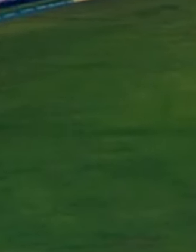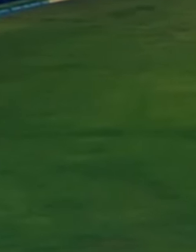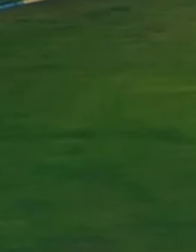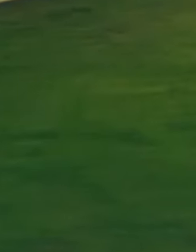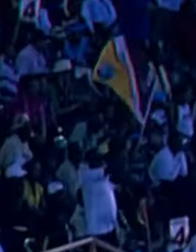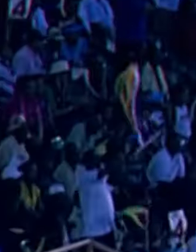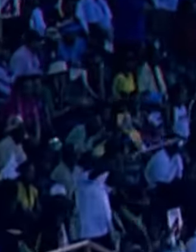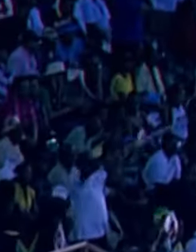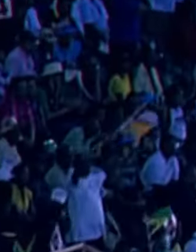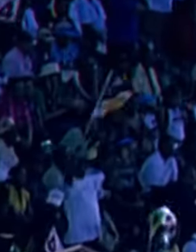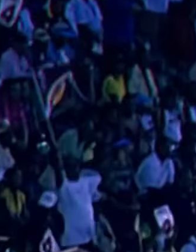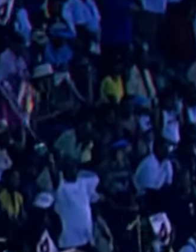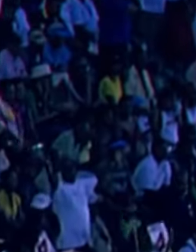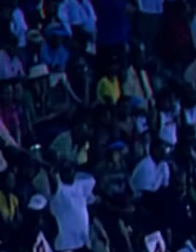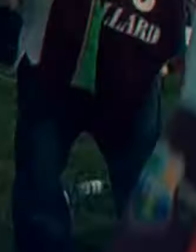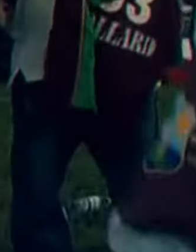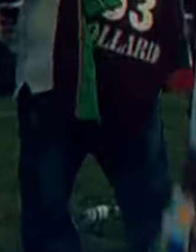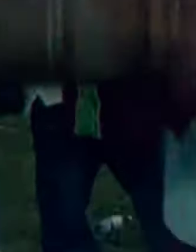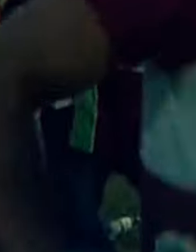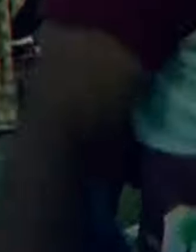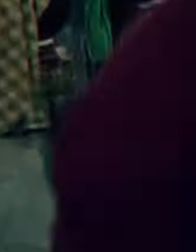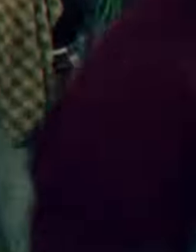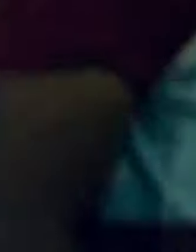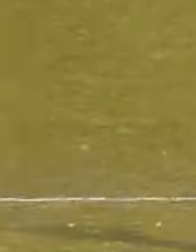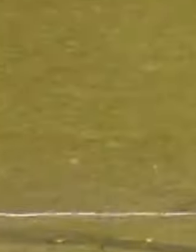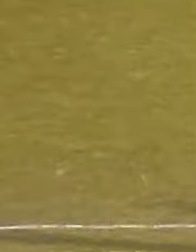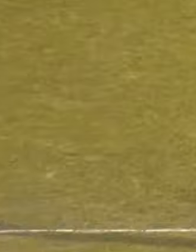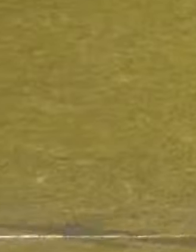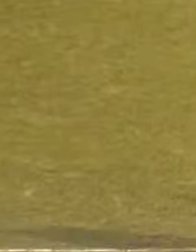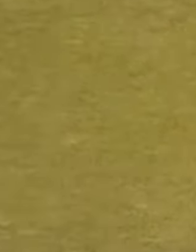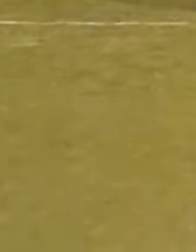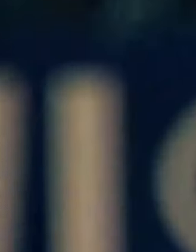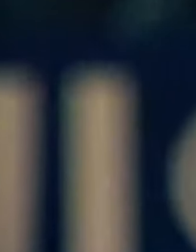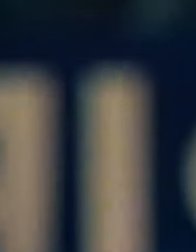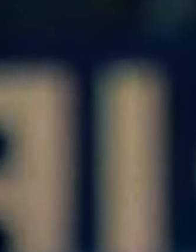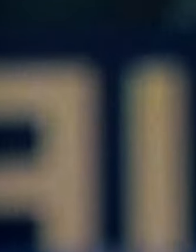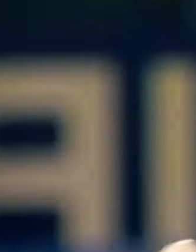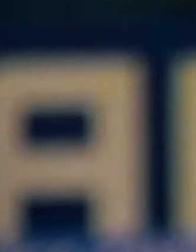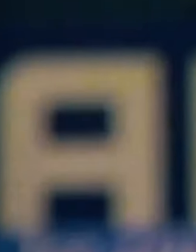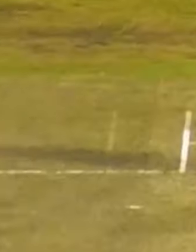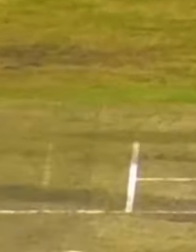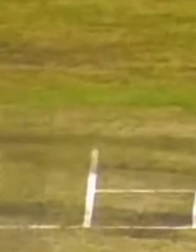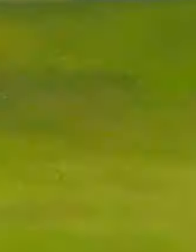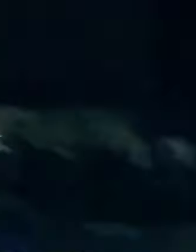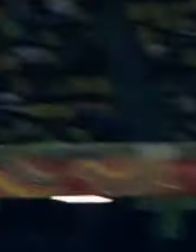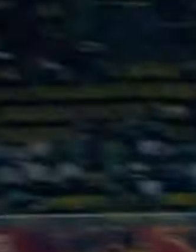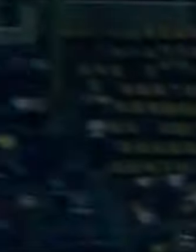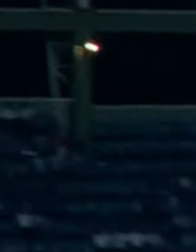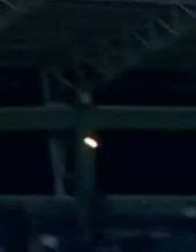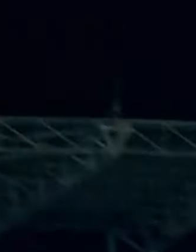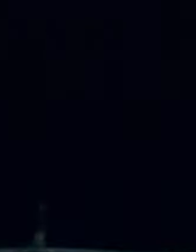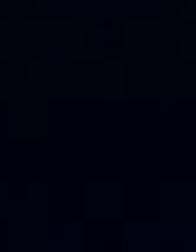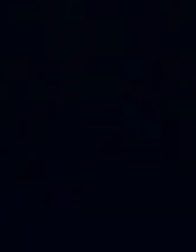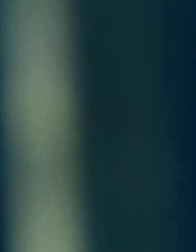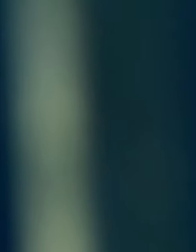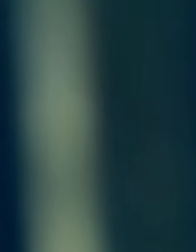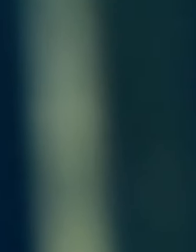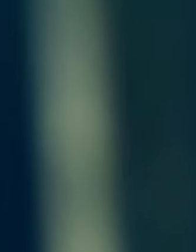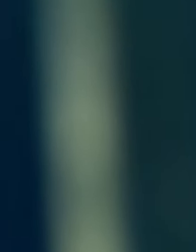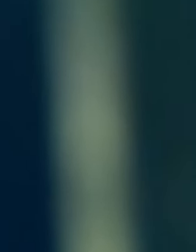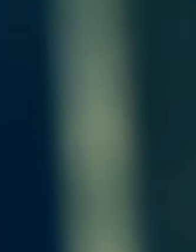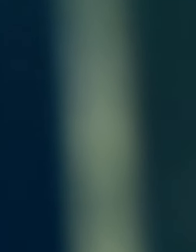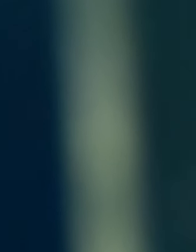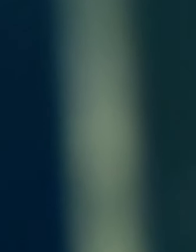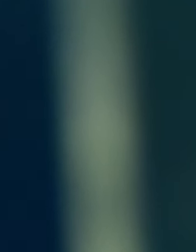players, one flow. Bleeding we colors, celebrating we greatness. With every six, every wicket, every moment of